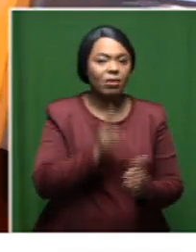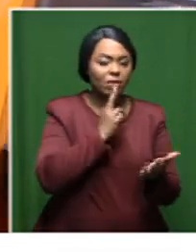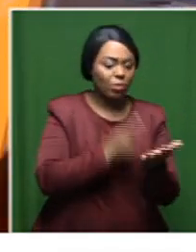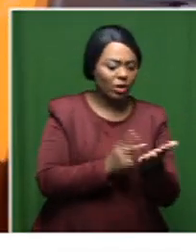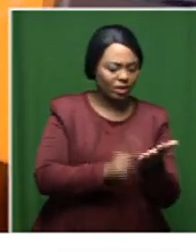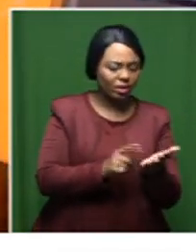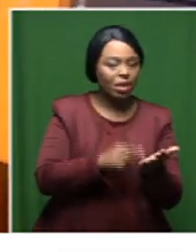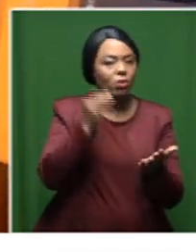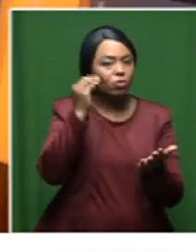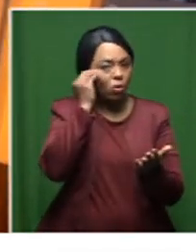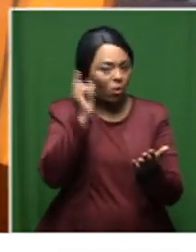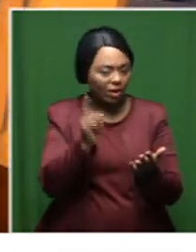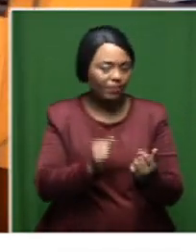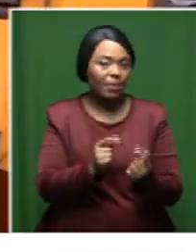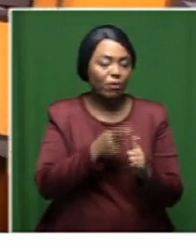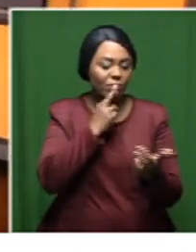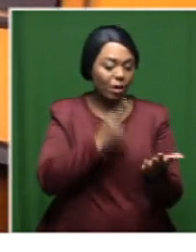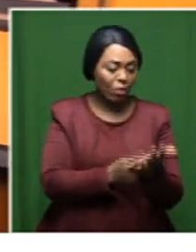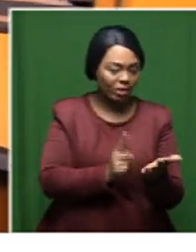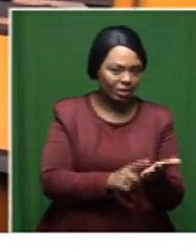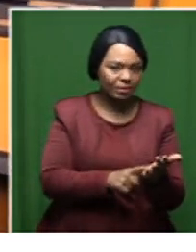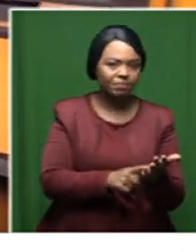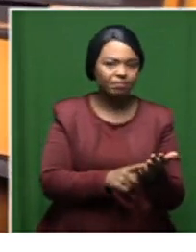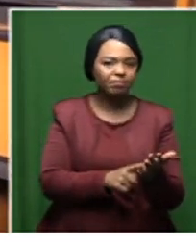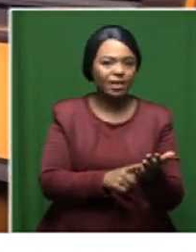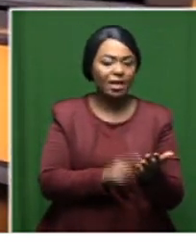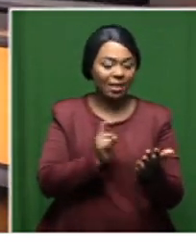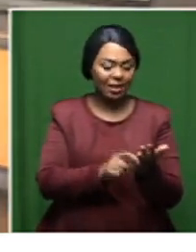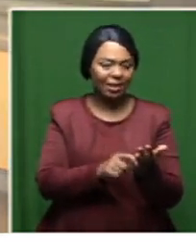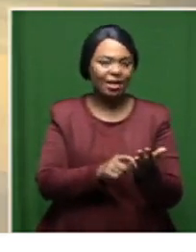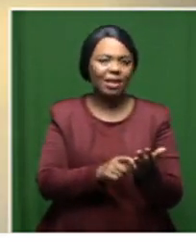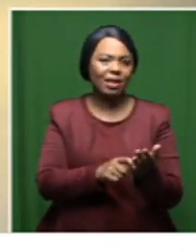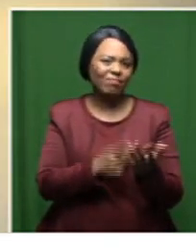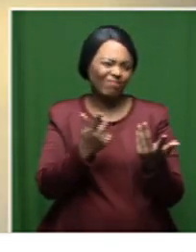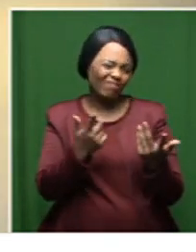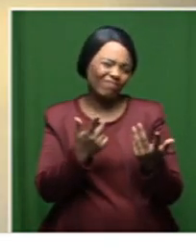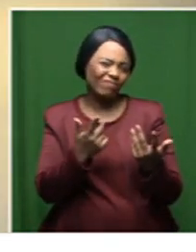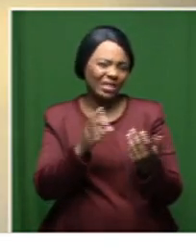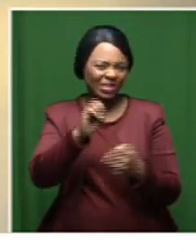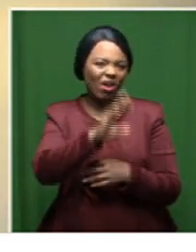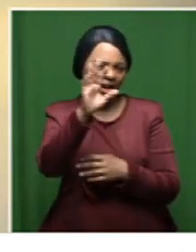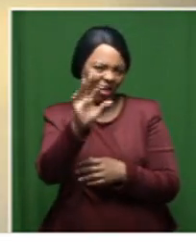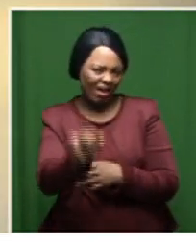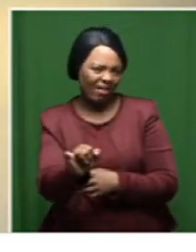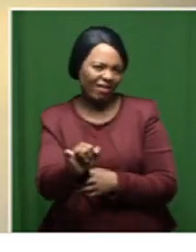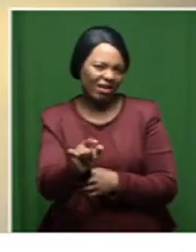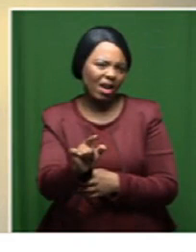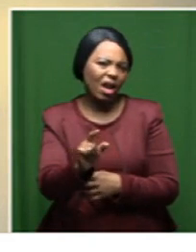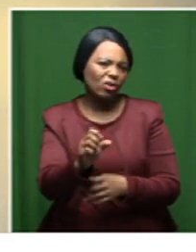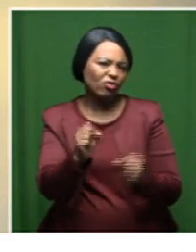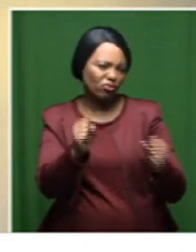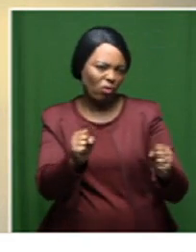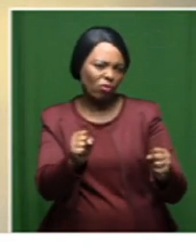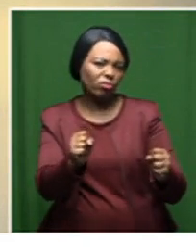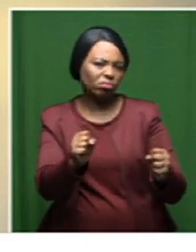what we know already is that it is quite a thriving market. I think South Africa is actually the strongest